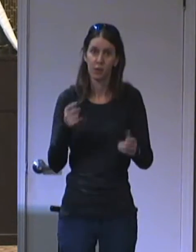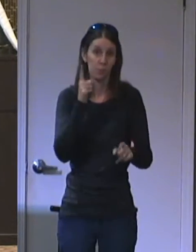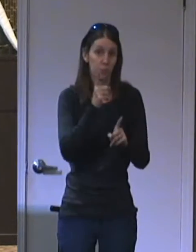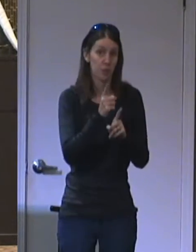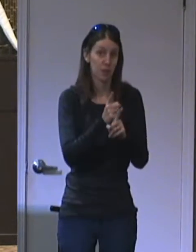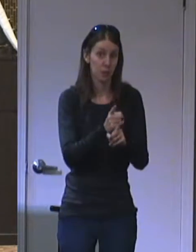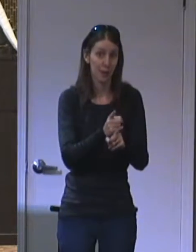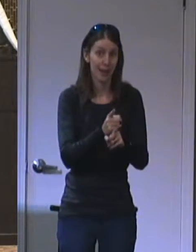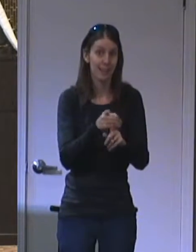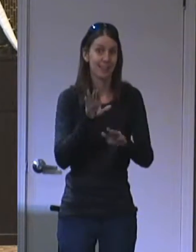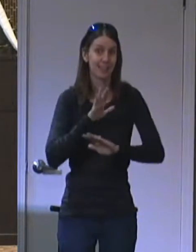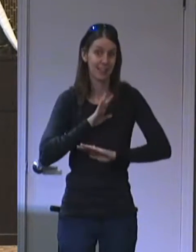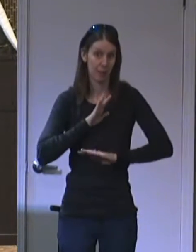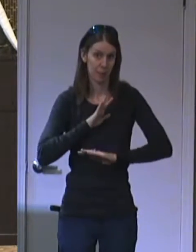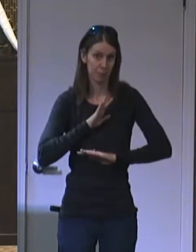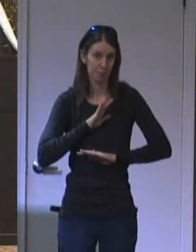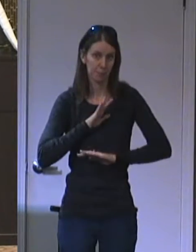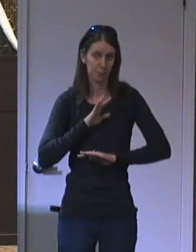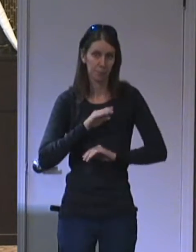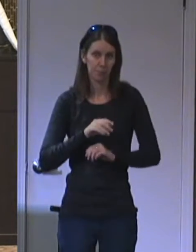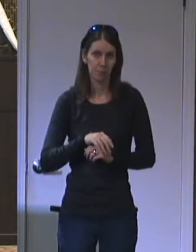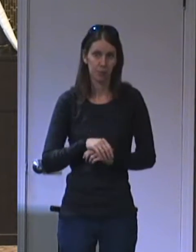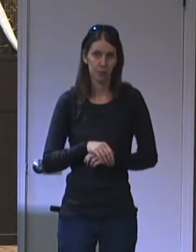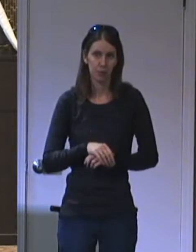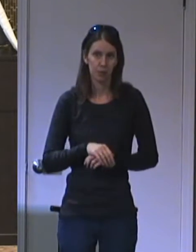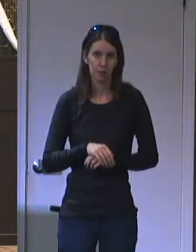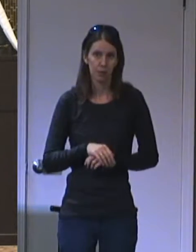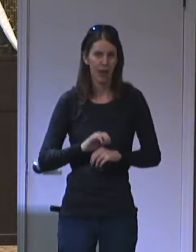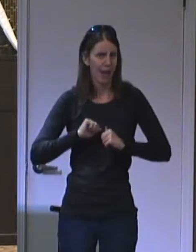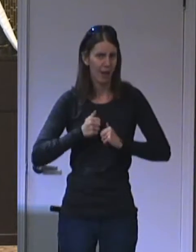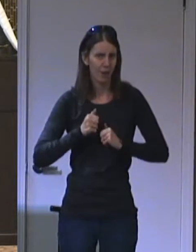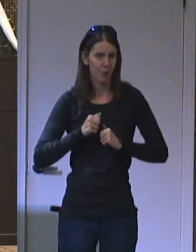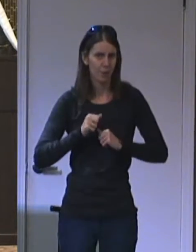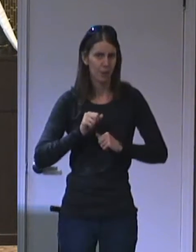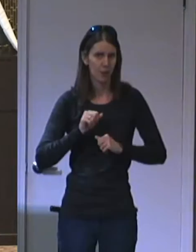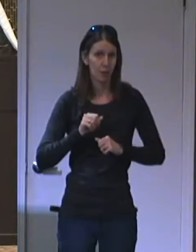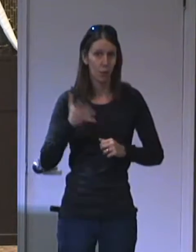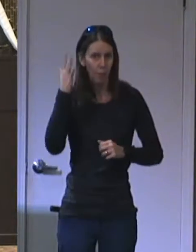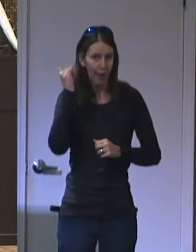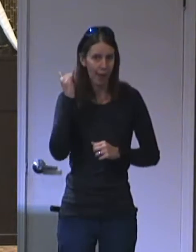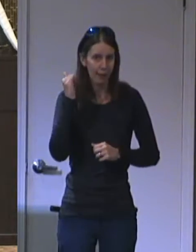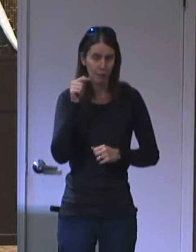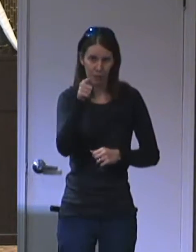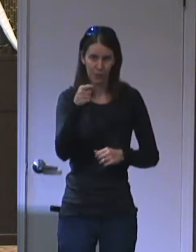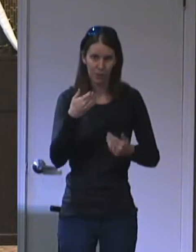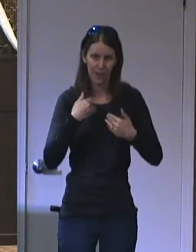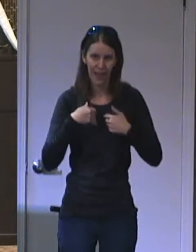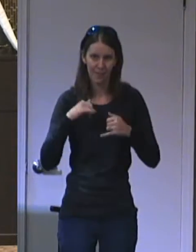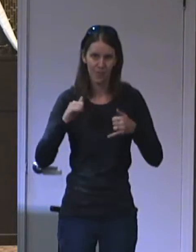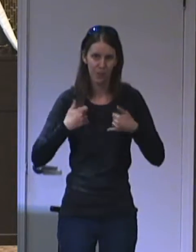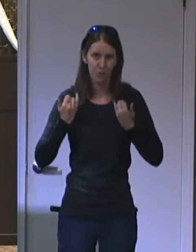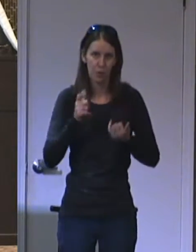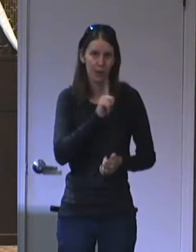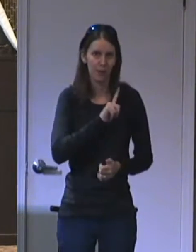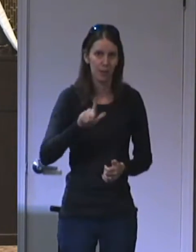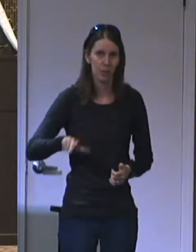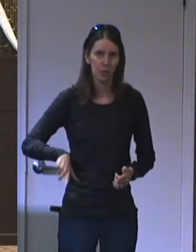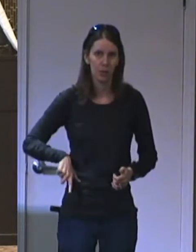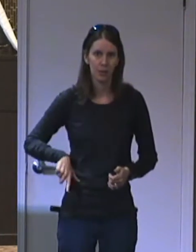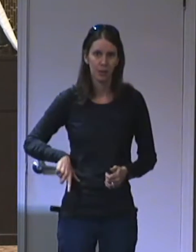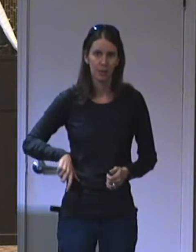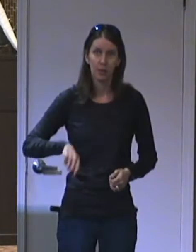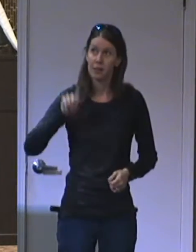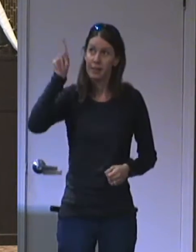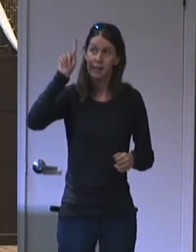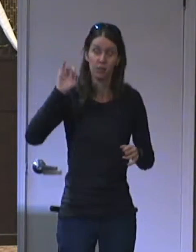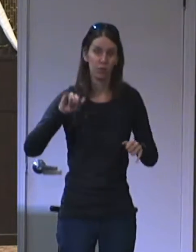the right level of contentment. Because you will have the peace of God and the joy of the Lord in your life. And